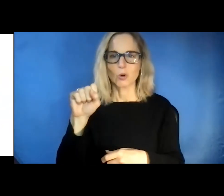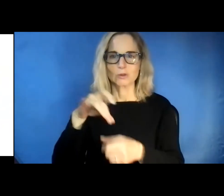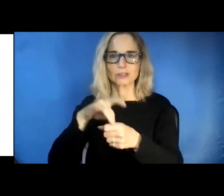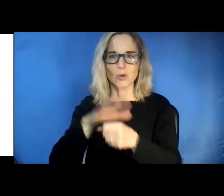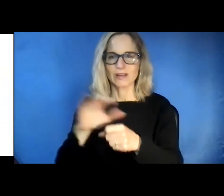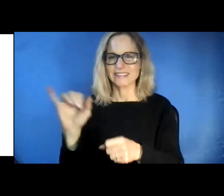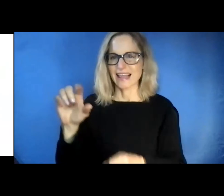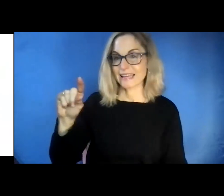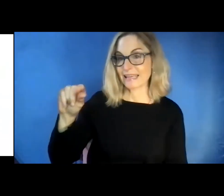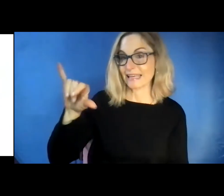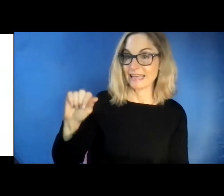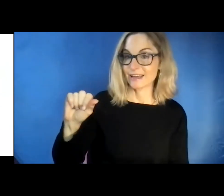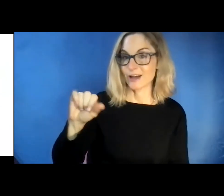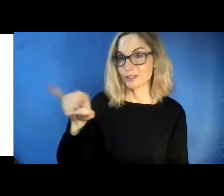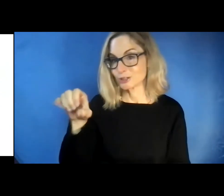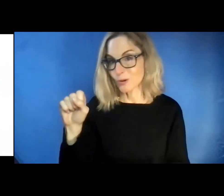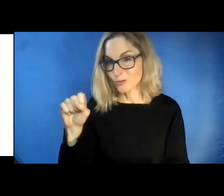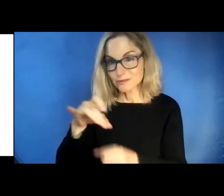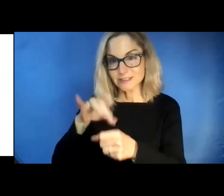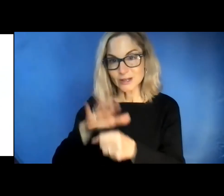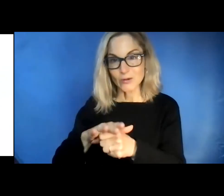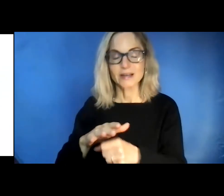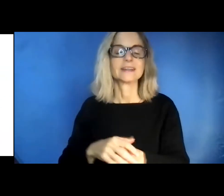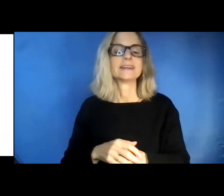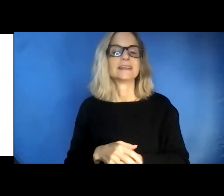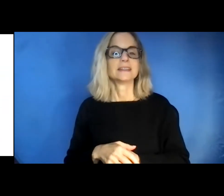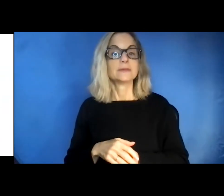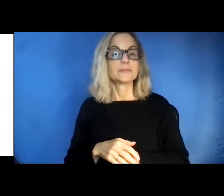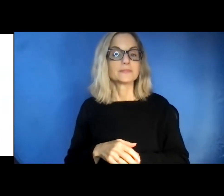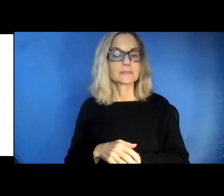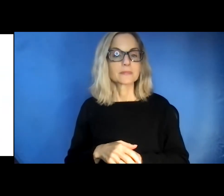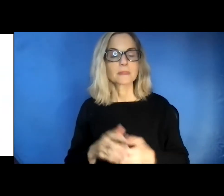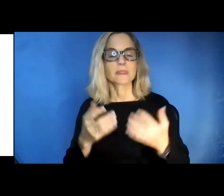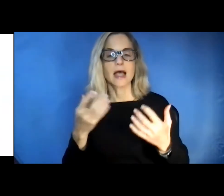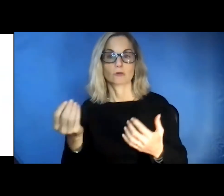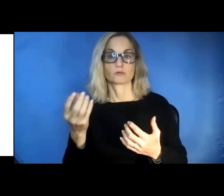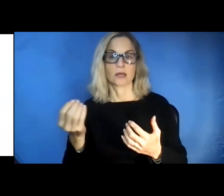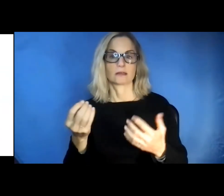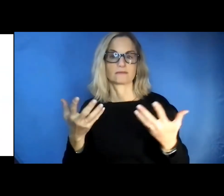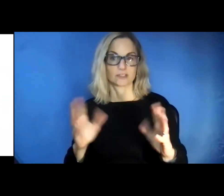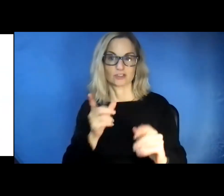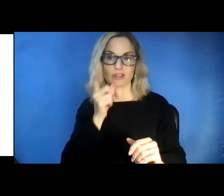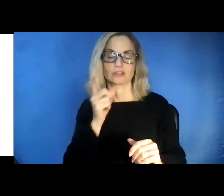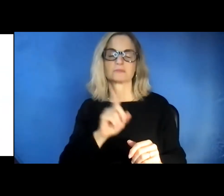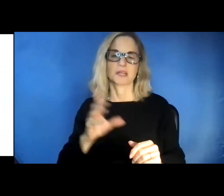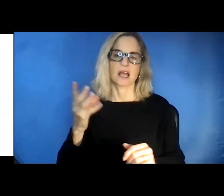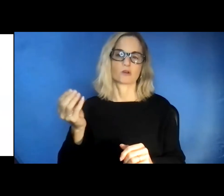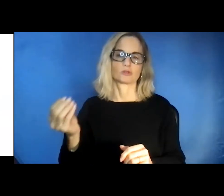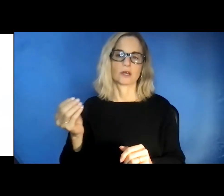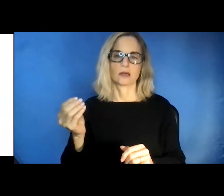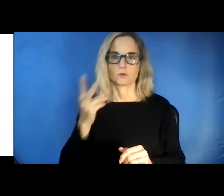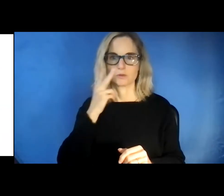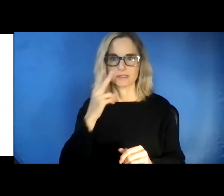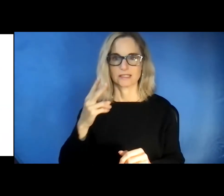Giga Jones soda counter. After lunch, I head to the rooftop to see how the factory is building its solar panels, although it's only just